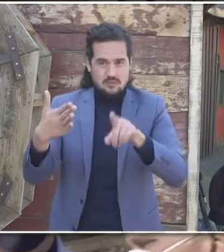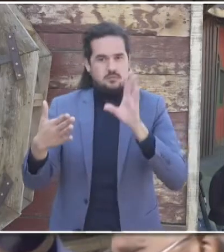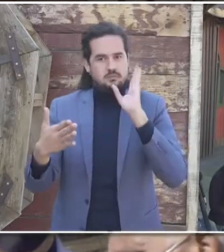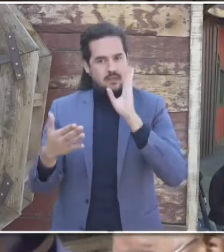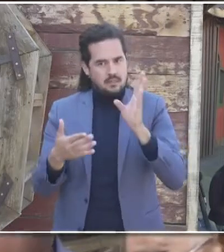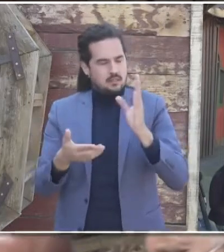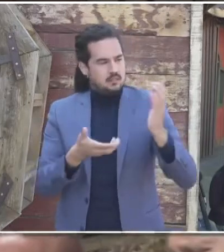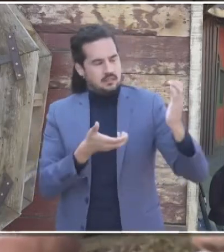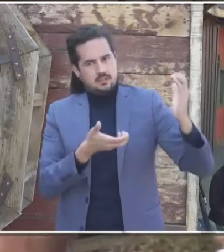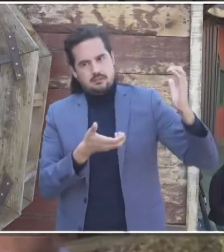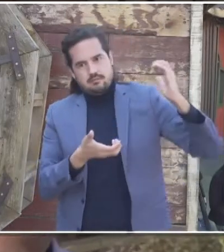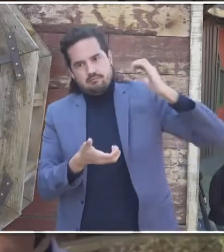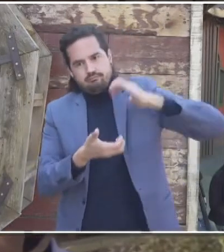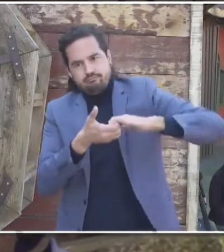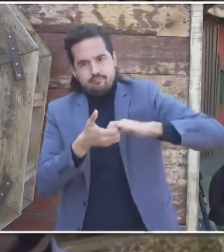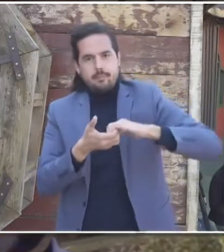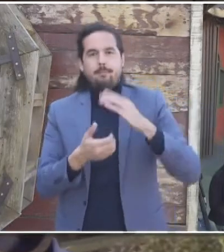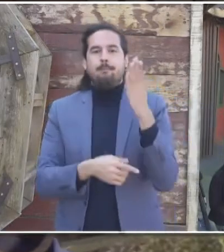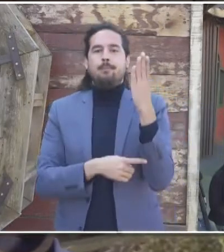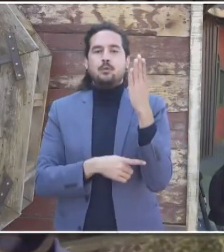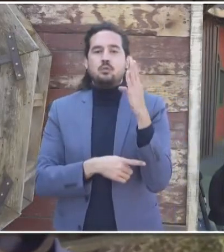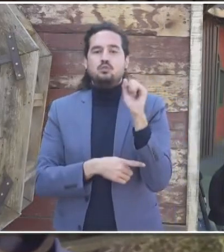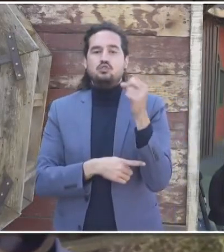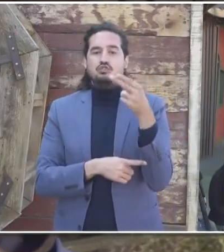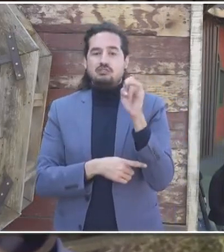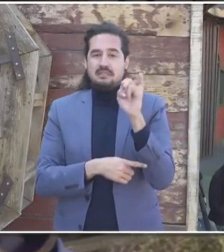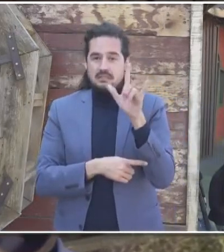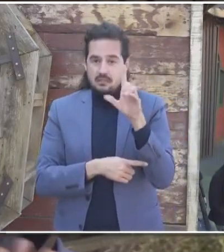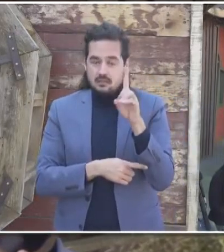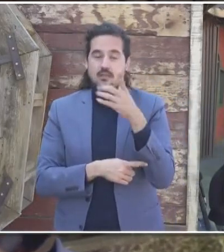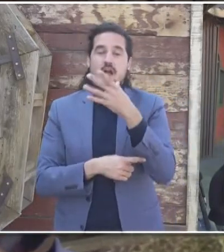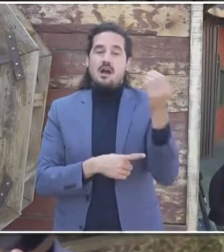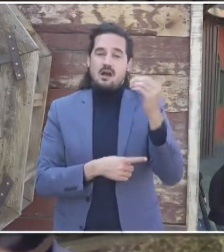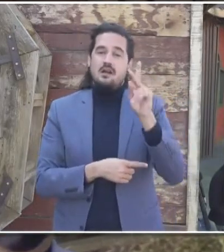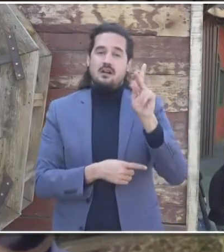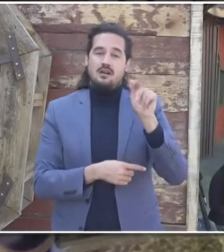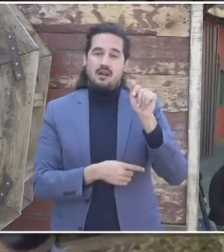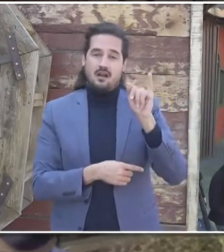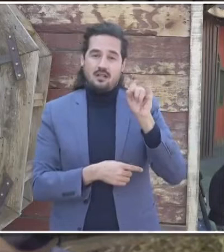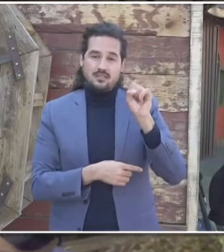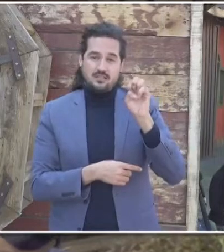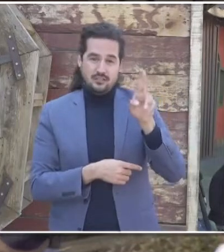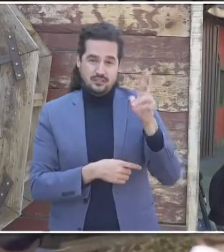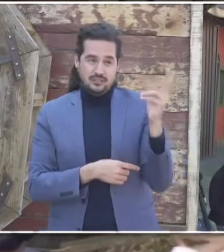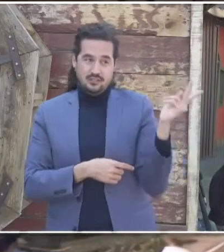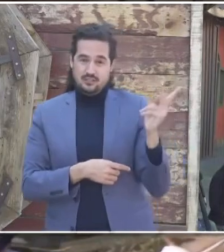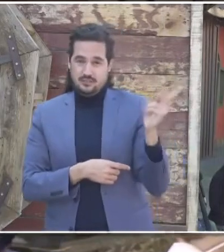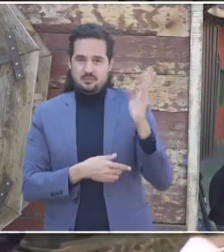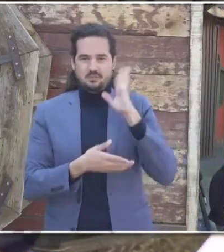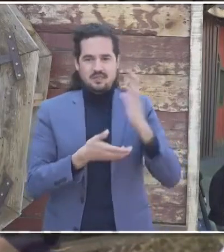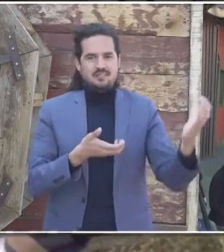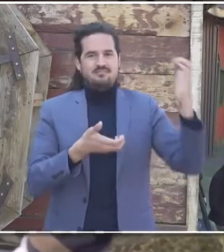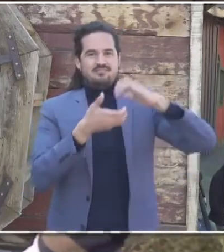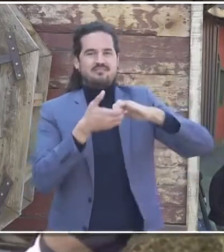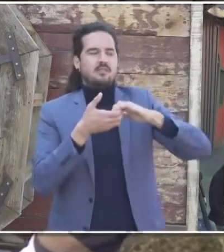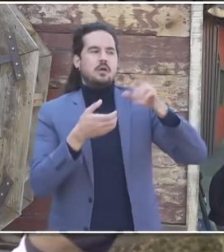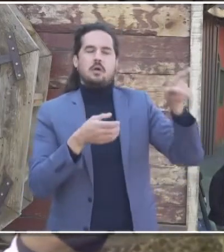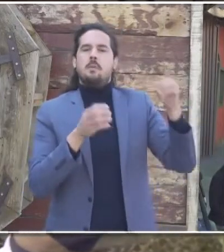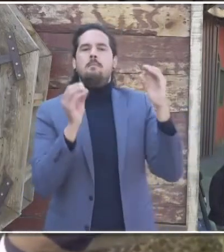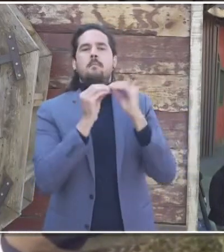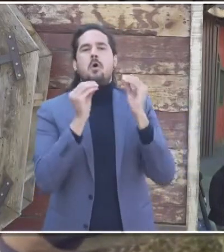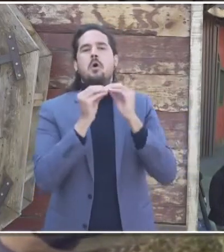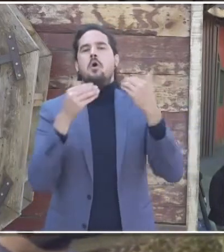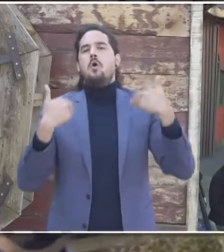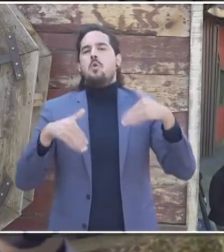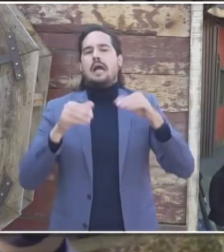Kaiser, third-party administrators, in order to provide more clarity, more transparency, and more